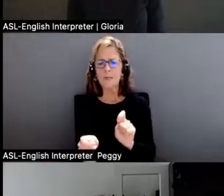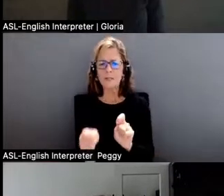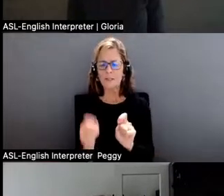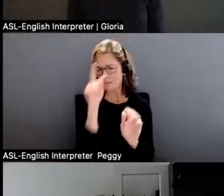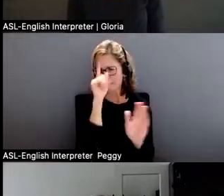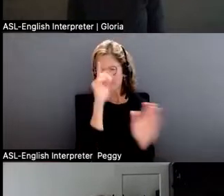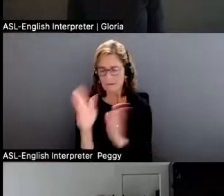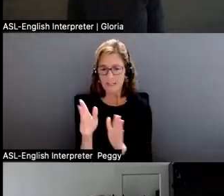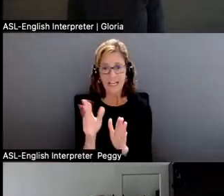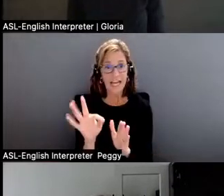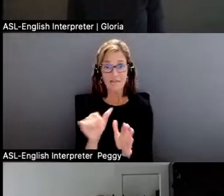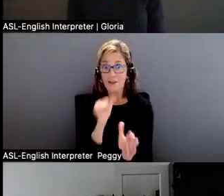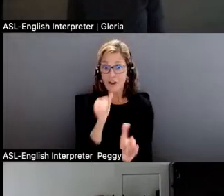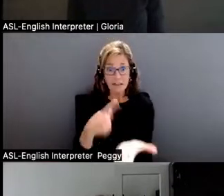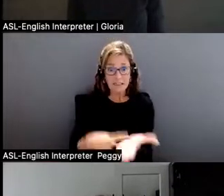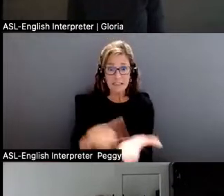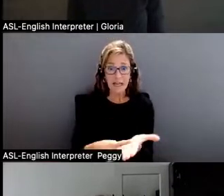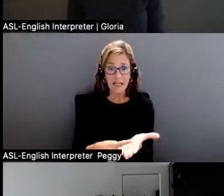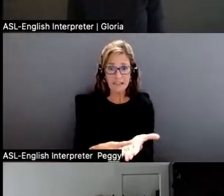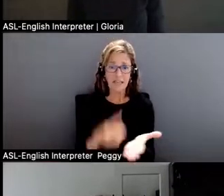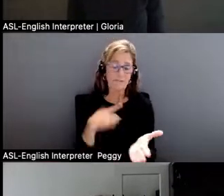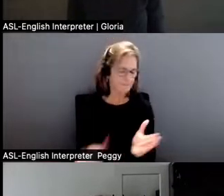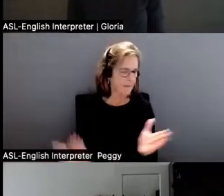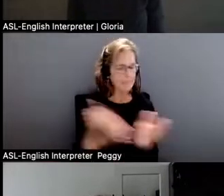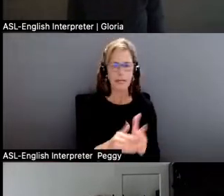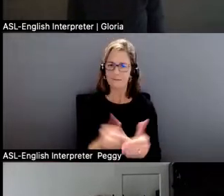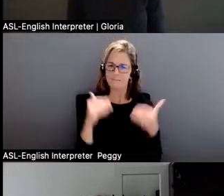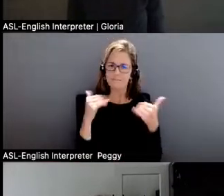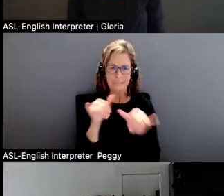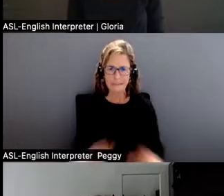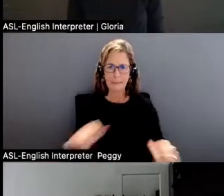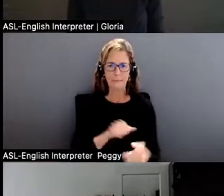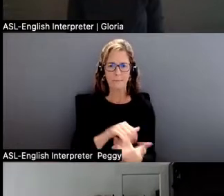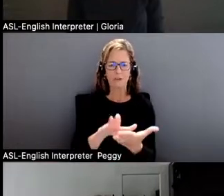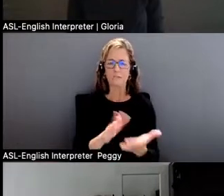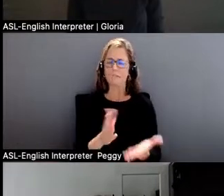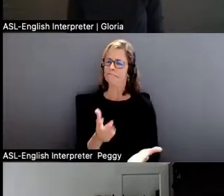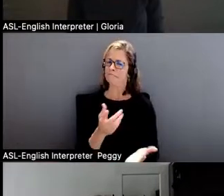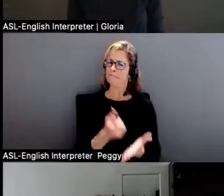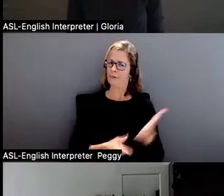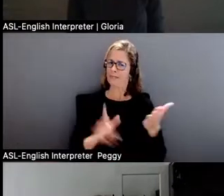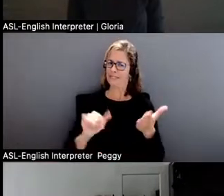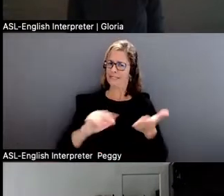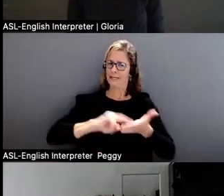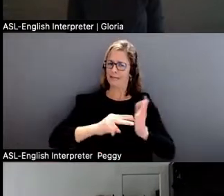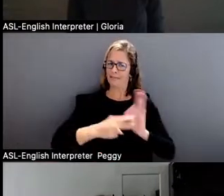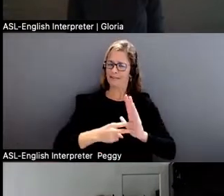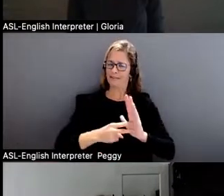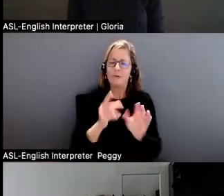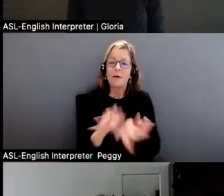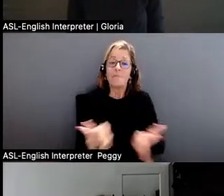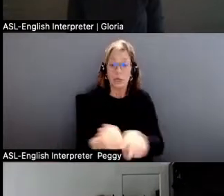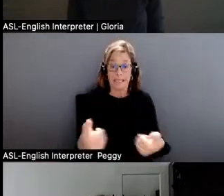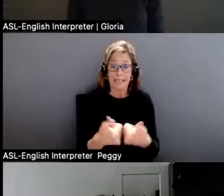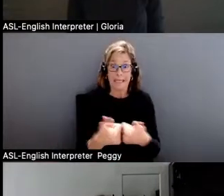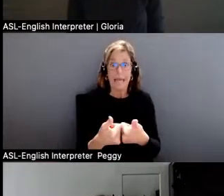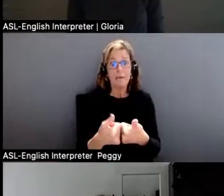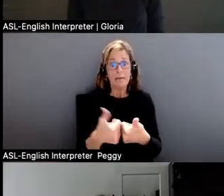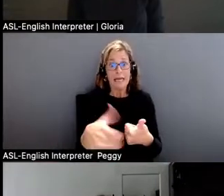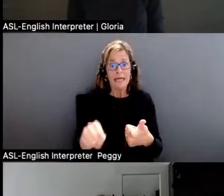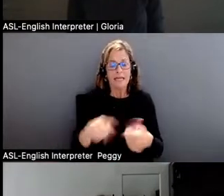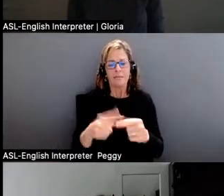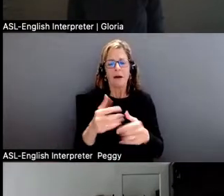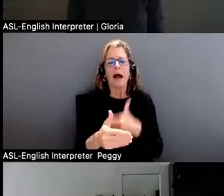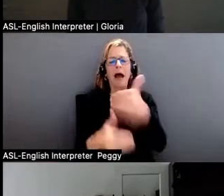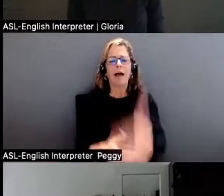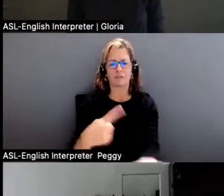debrief conversations. And it is a big part of what makes games a really great